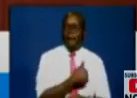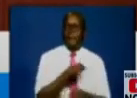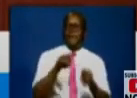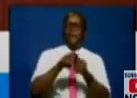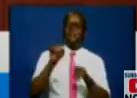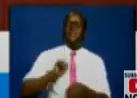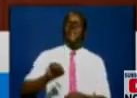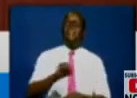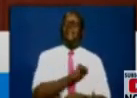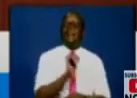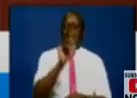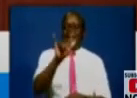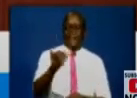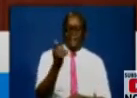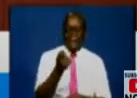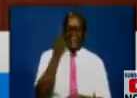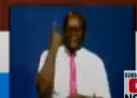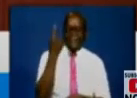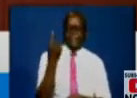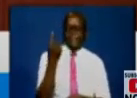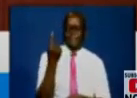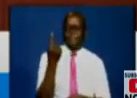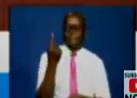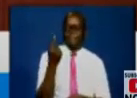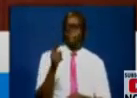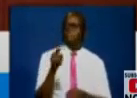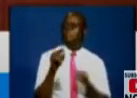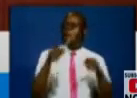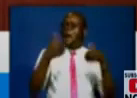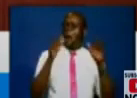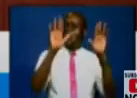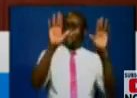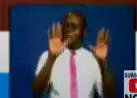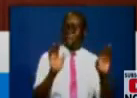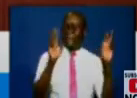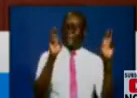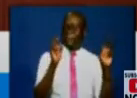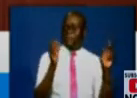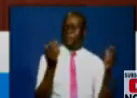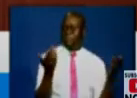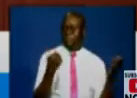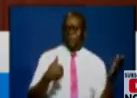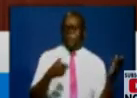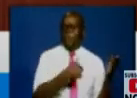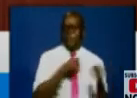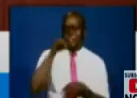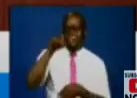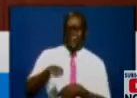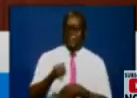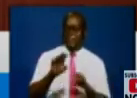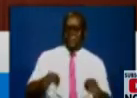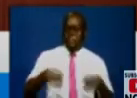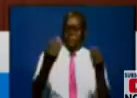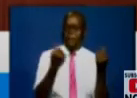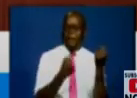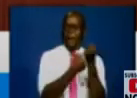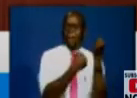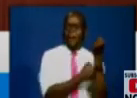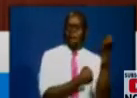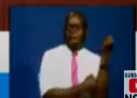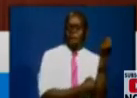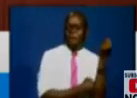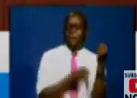that actually understands the sensitivity of the matter, we then must actually provide a platform where we